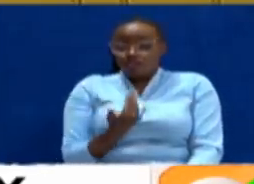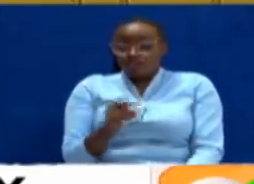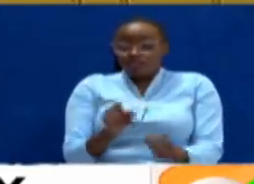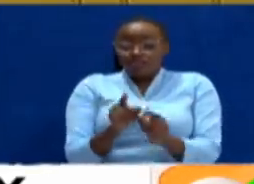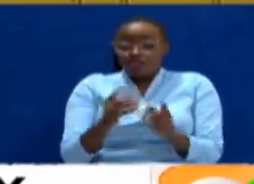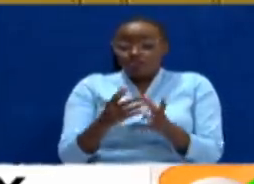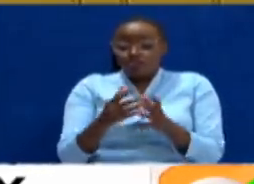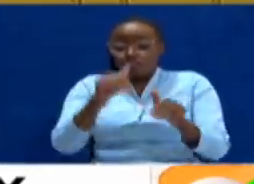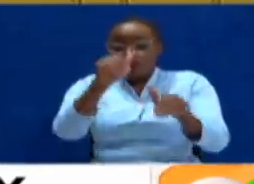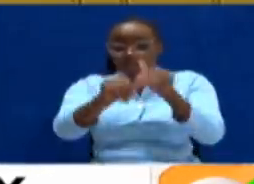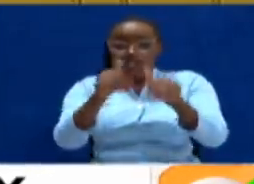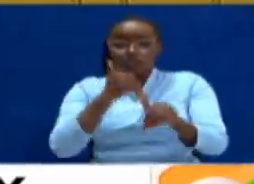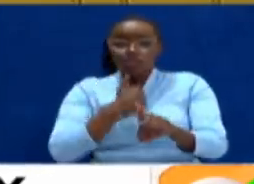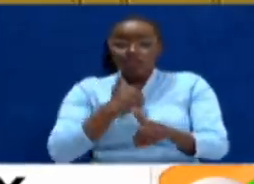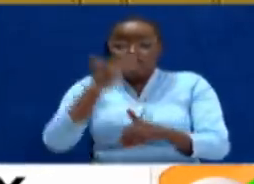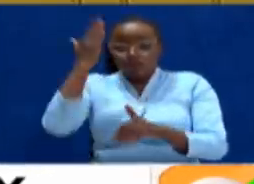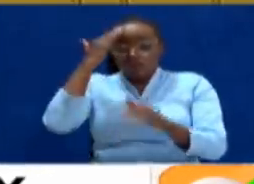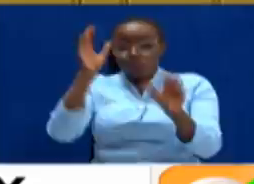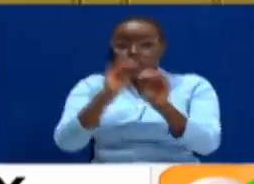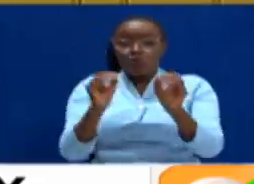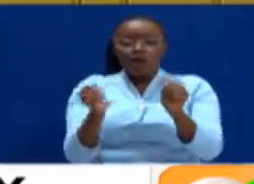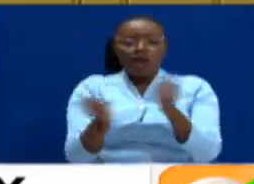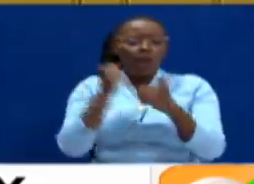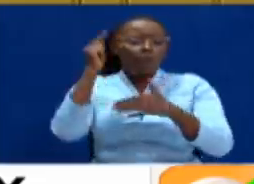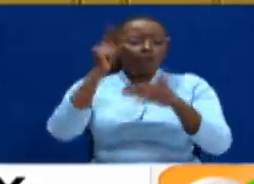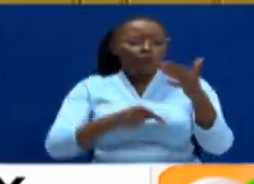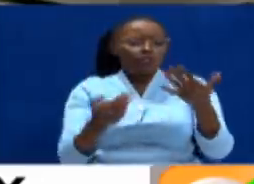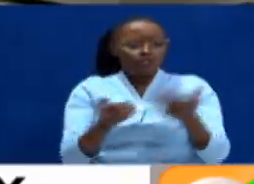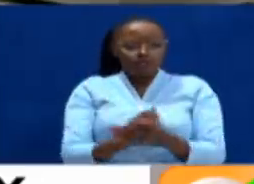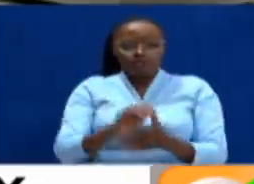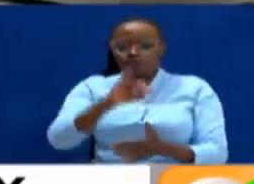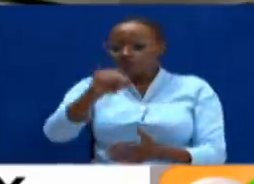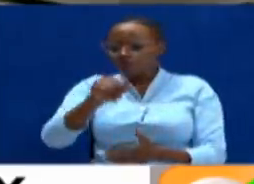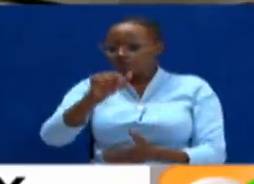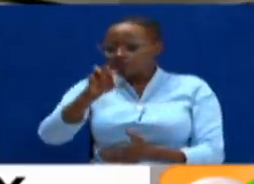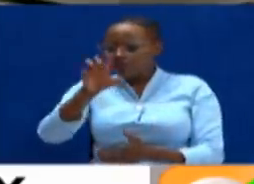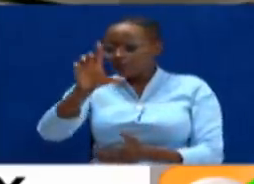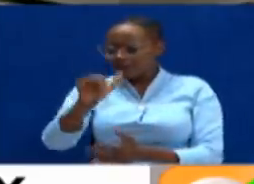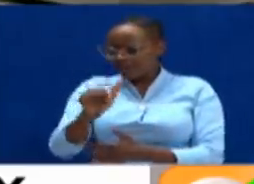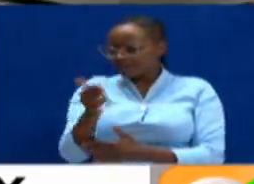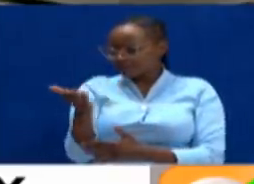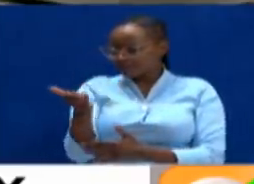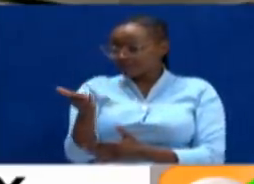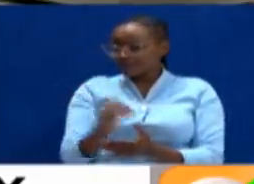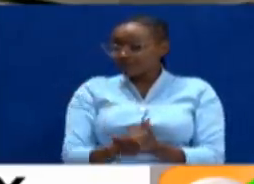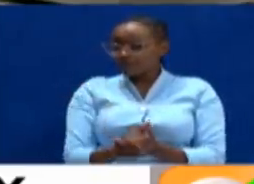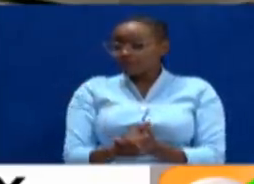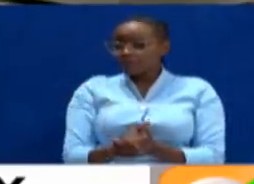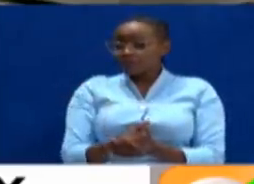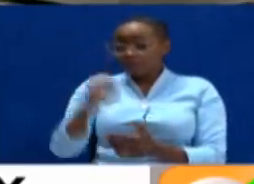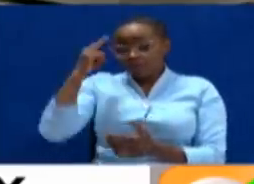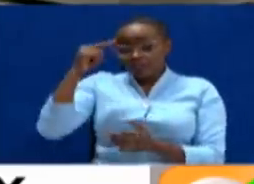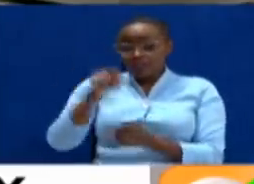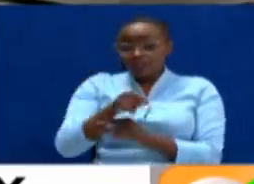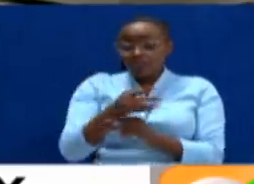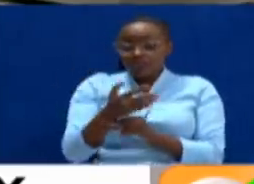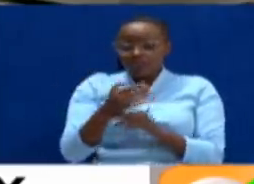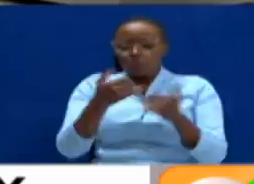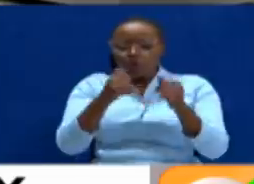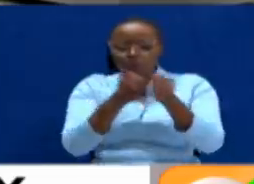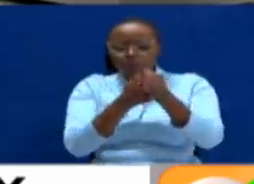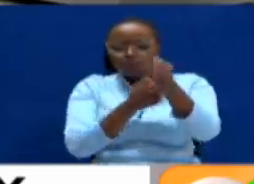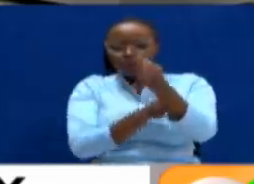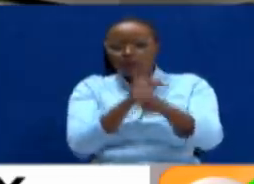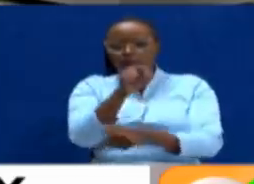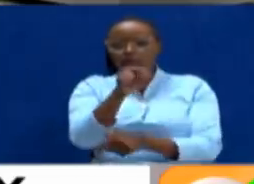an election without knowing what's going to happen there. Jamila? Joe, with the elections and wanting that machinery backing you up